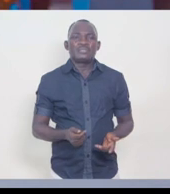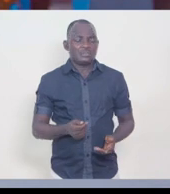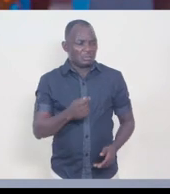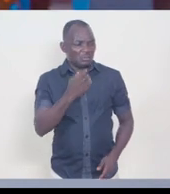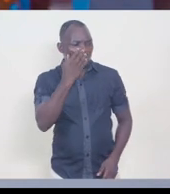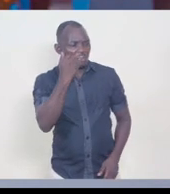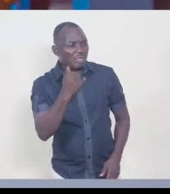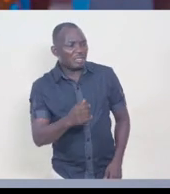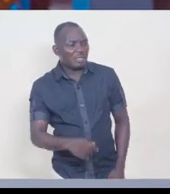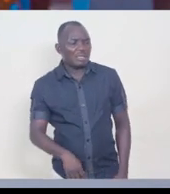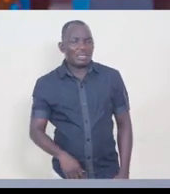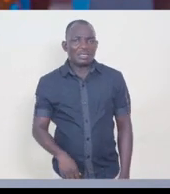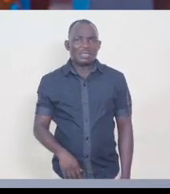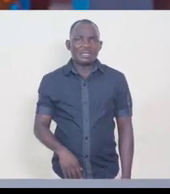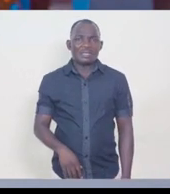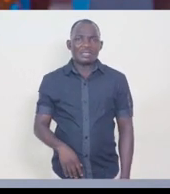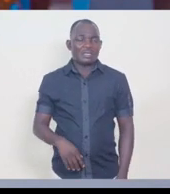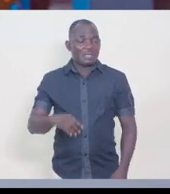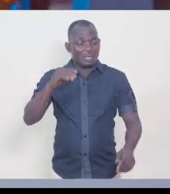Why? You've been